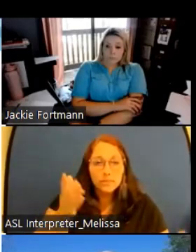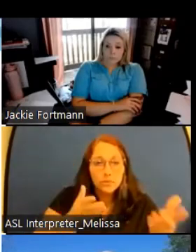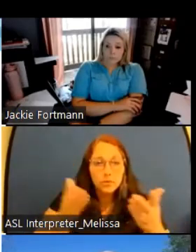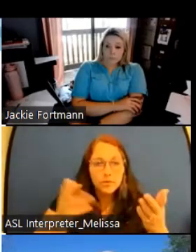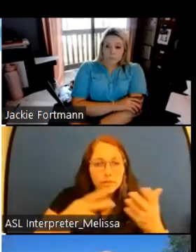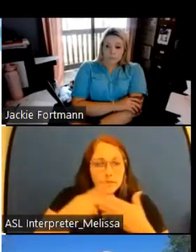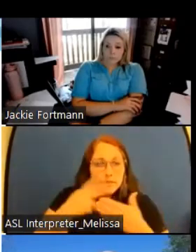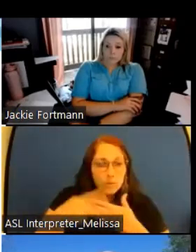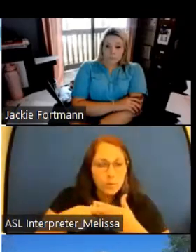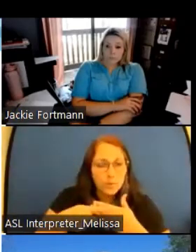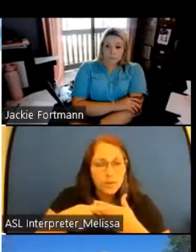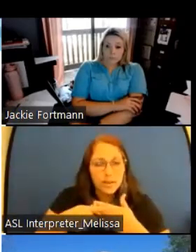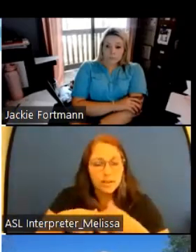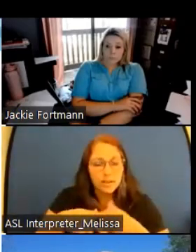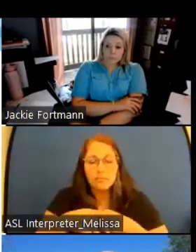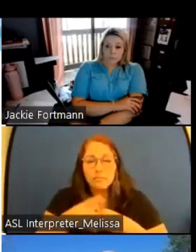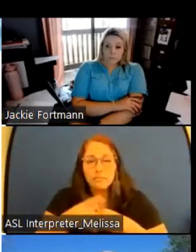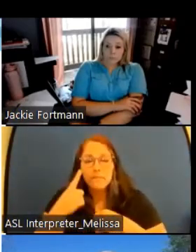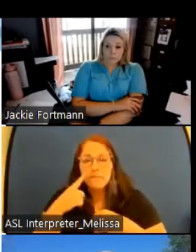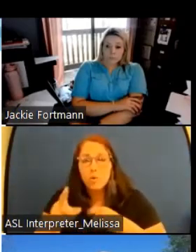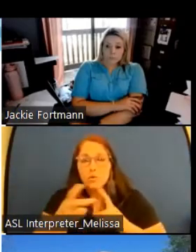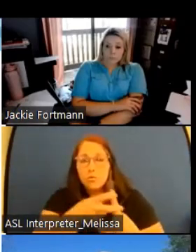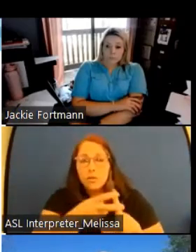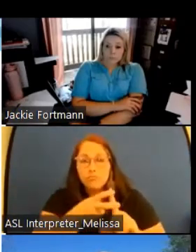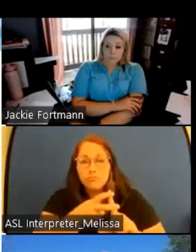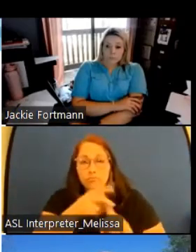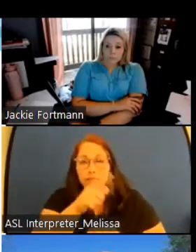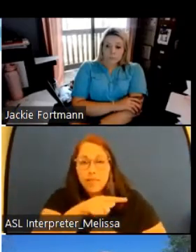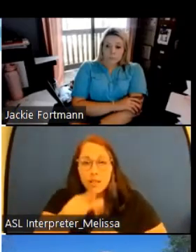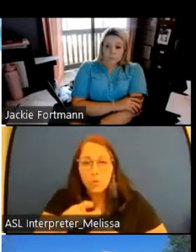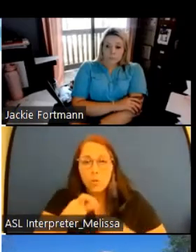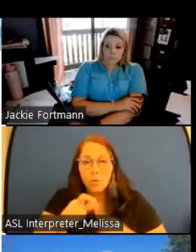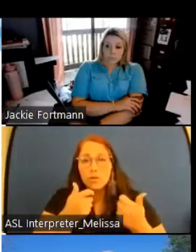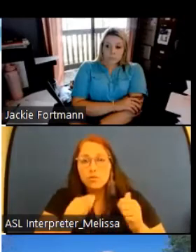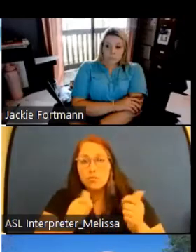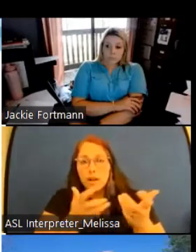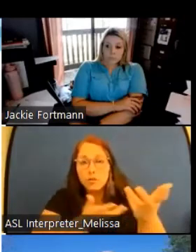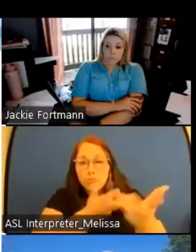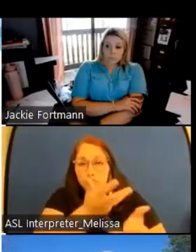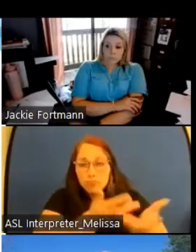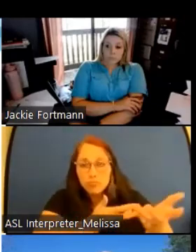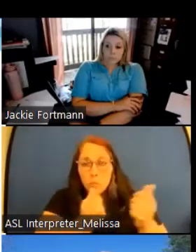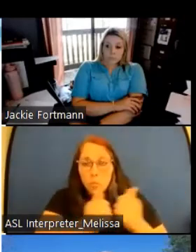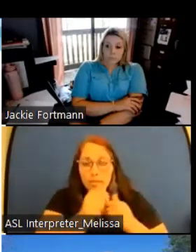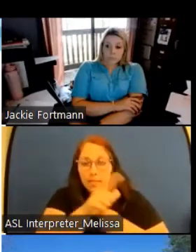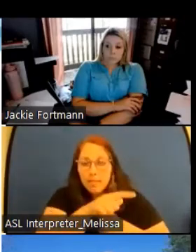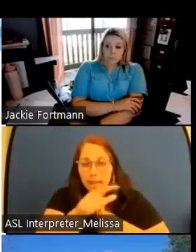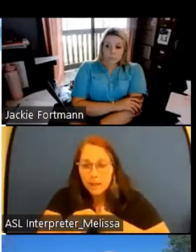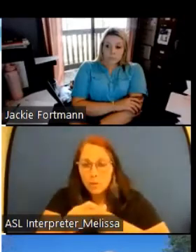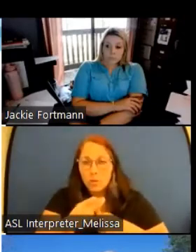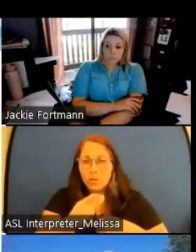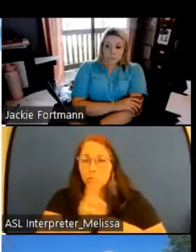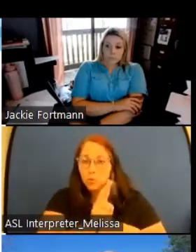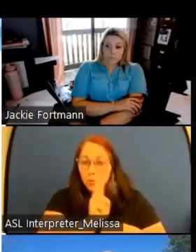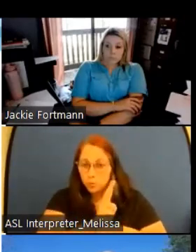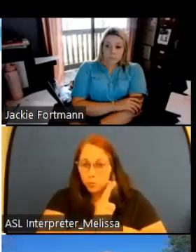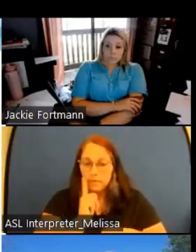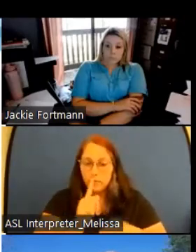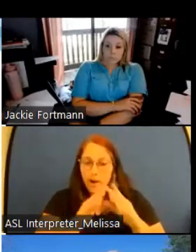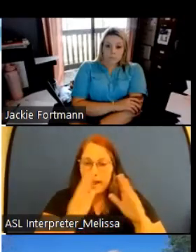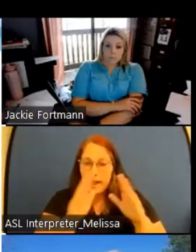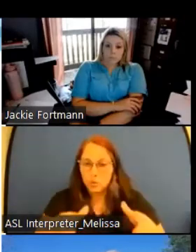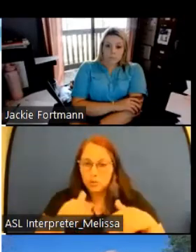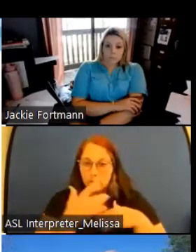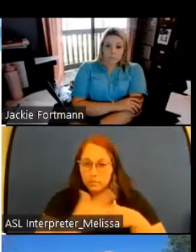navigation, recruiting landlords and engaging with landlords. We are the coordinated entry point